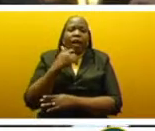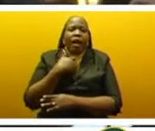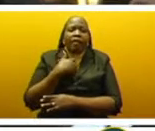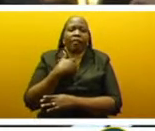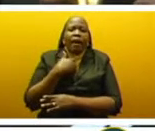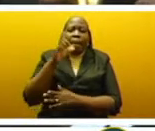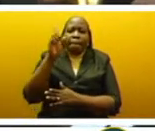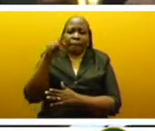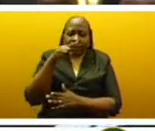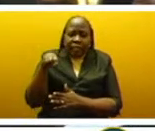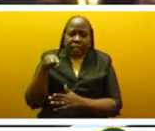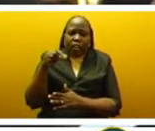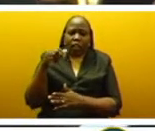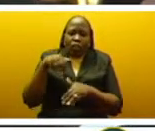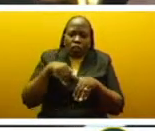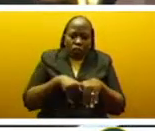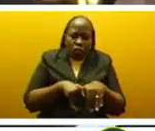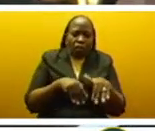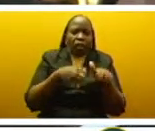Constitution,